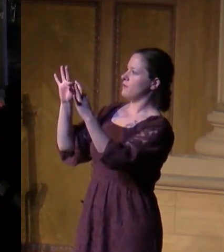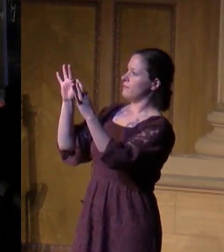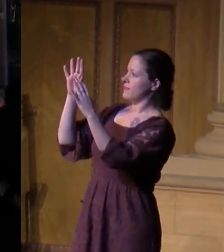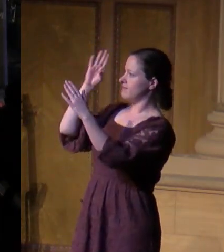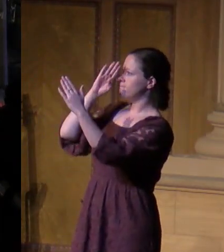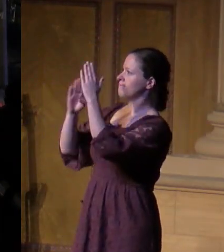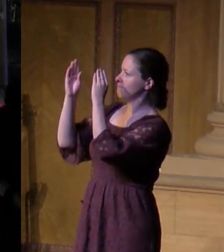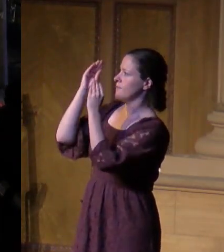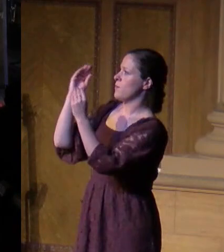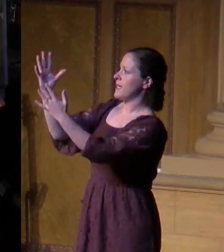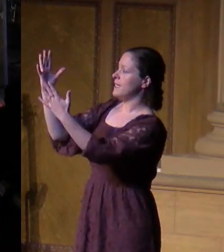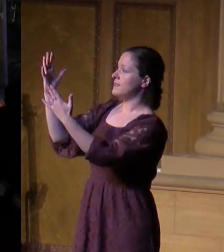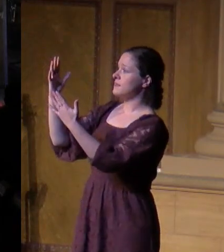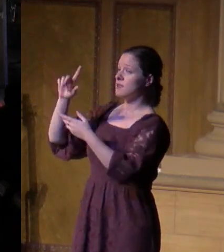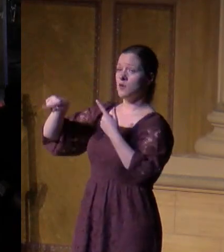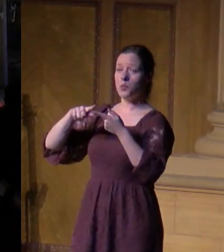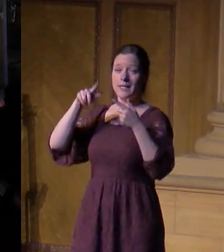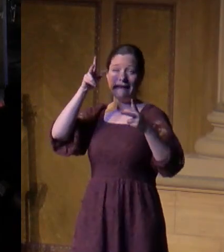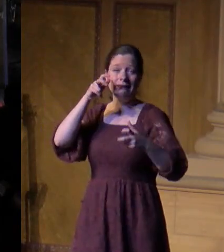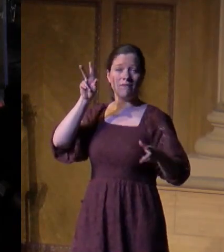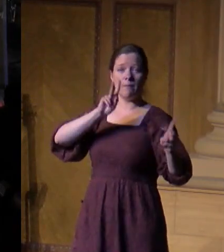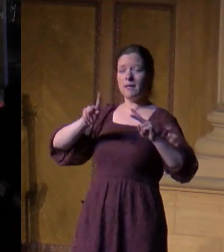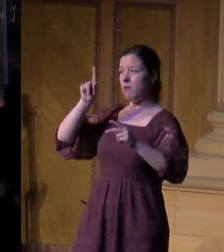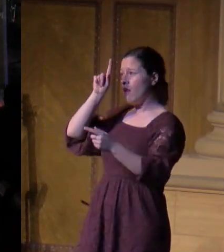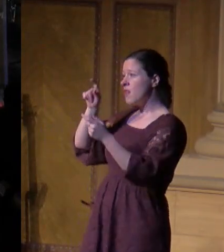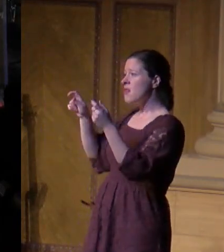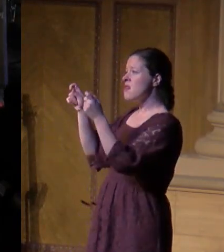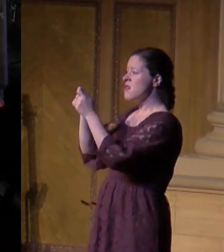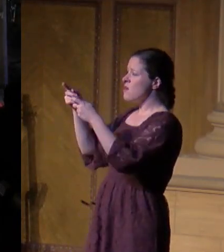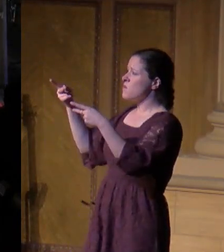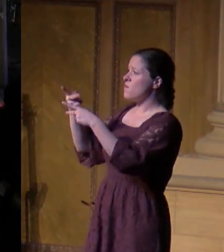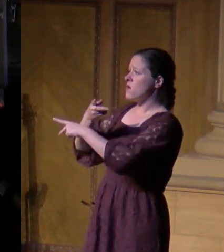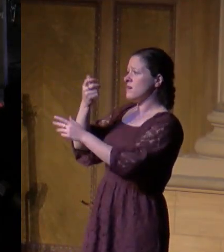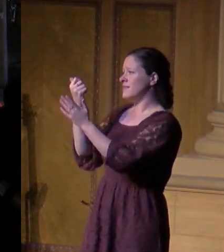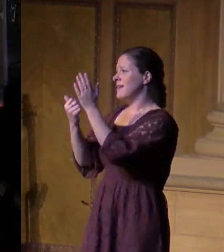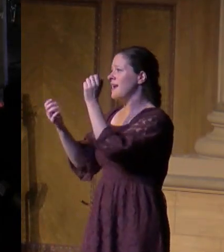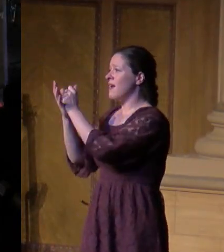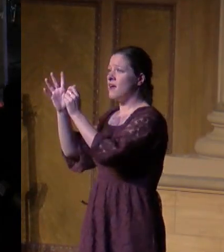when evil people did their worst to you and nailed you to a cross and killed your body